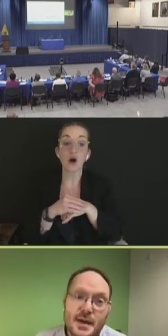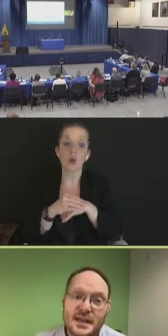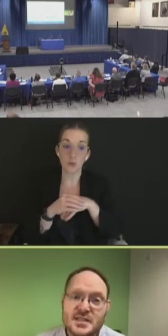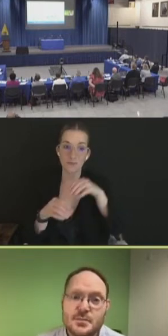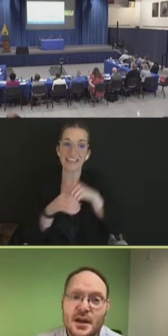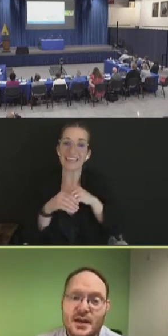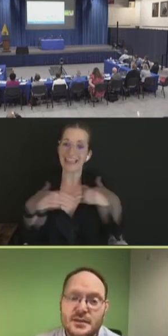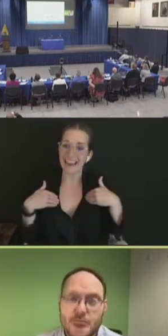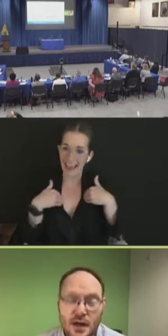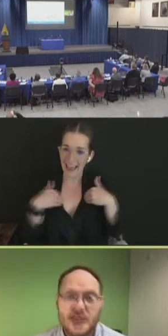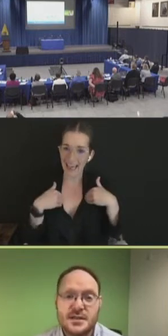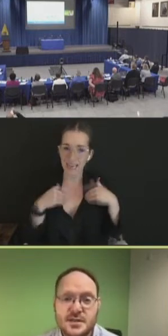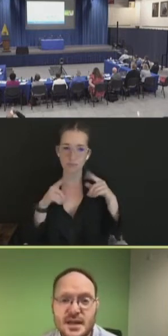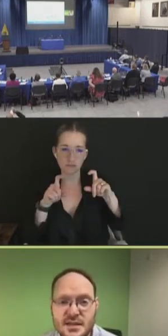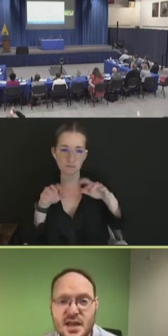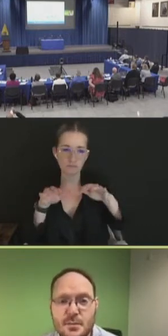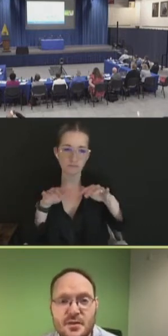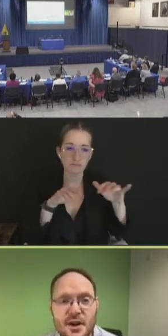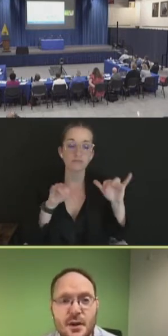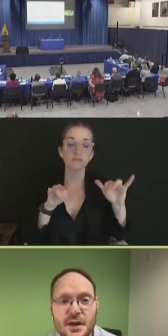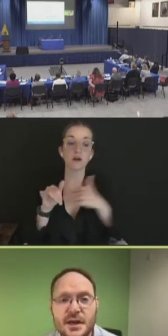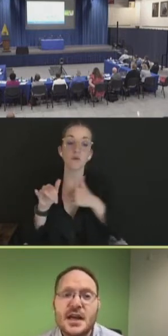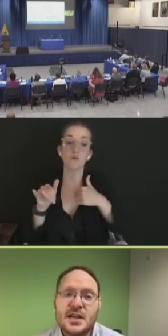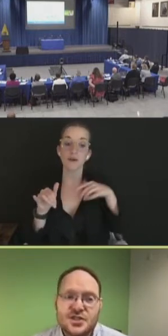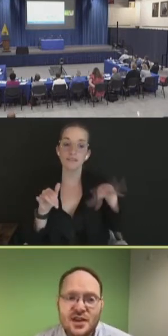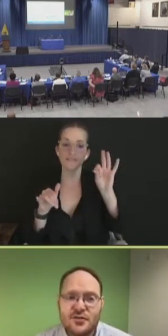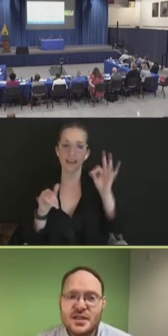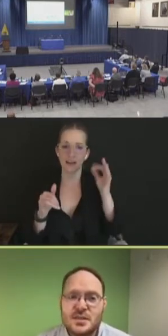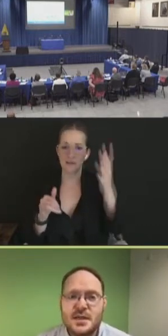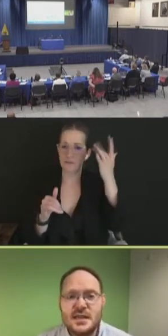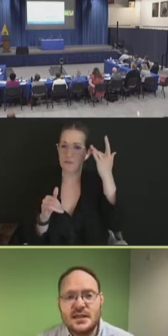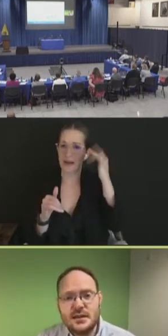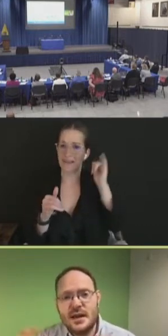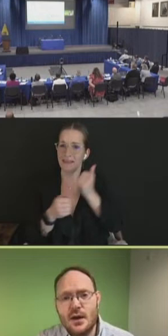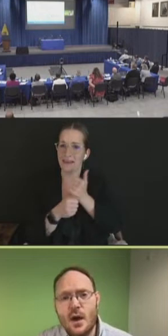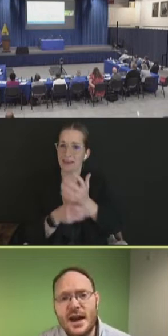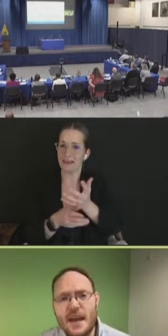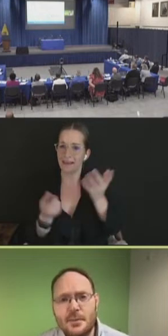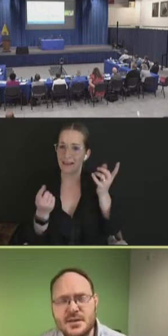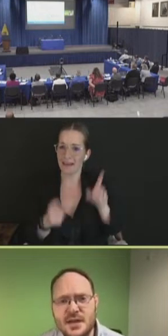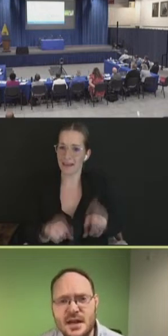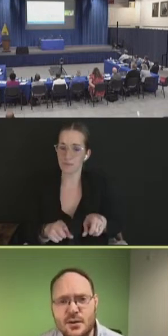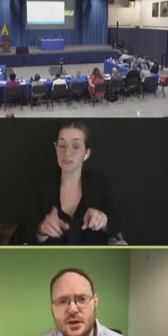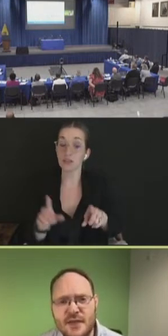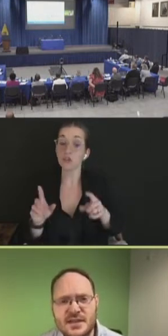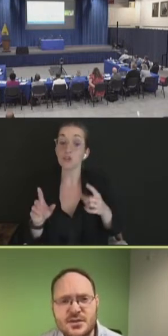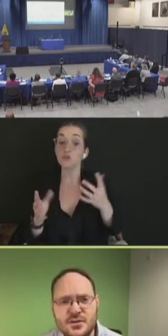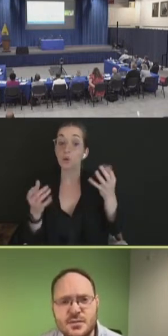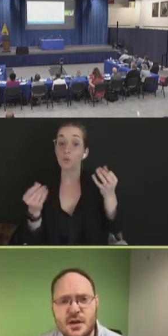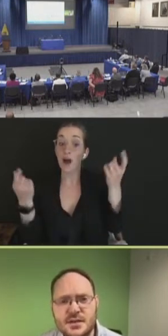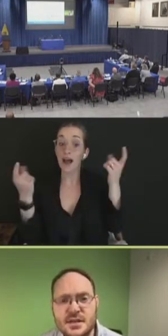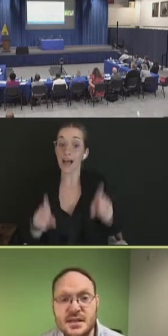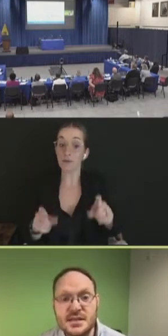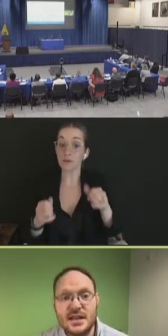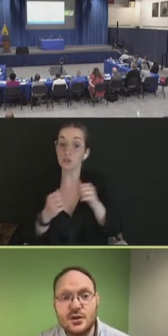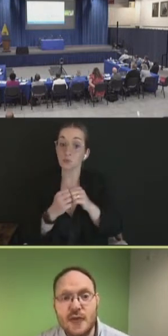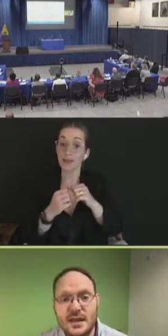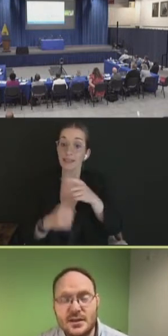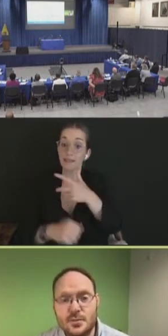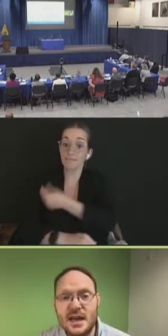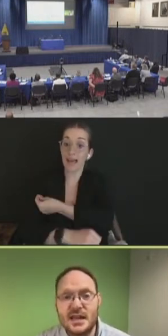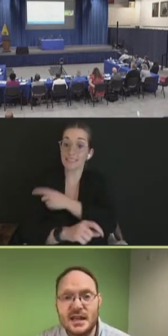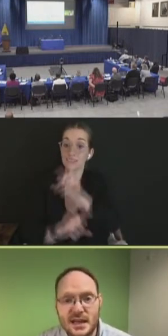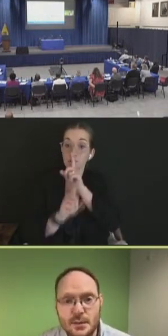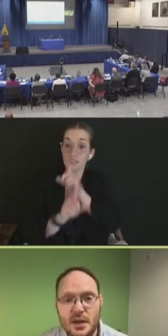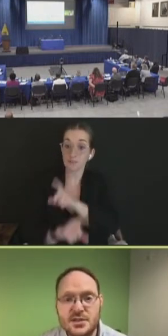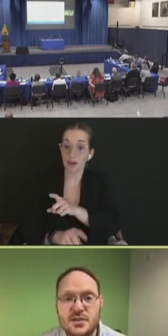the mechanism behind this type of phenomena. Generally speaking, what happens with a vaccine response is that you end